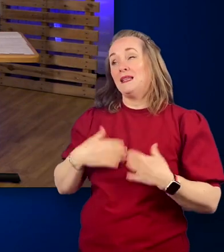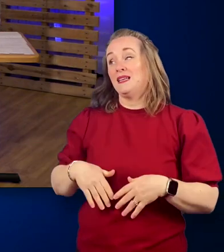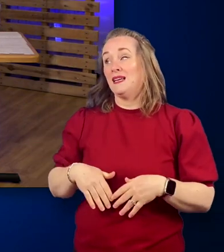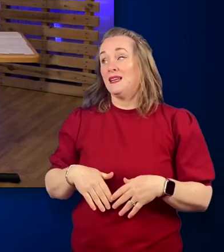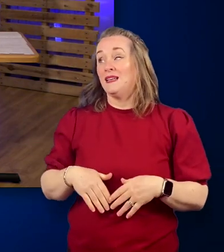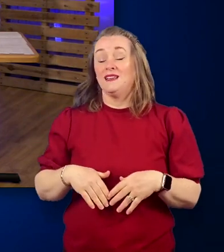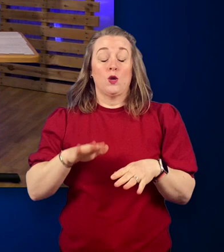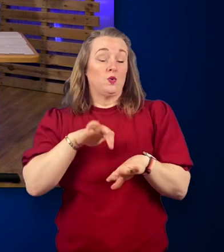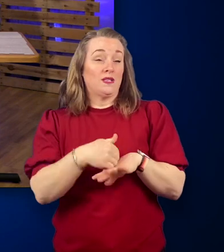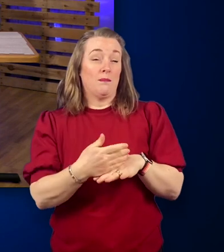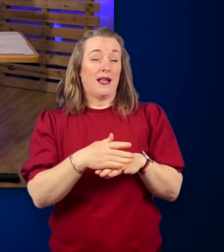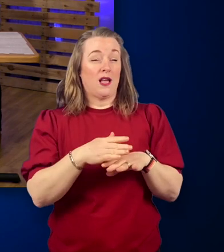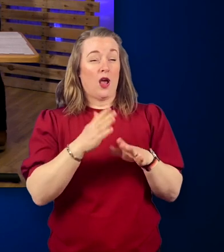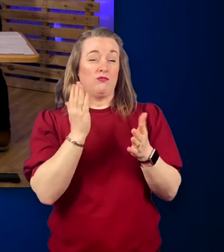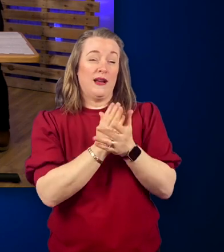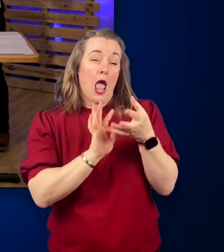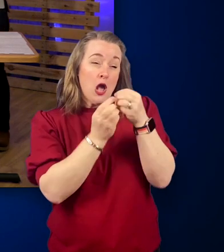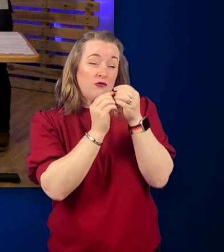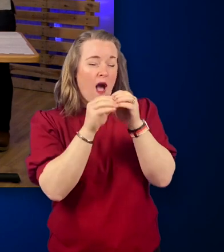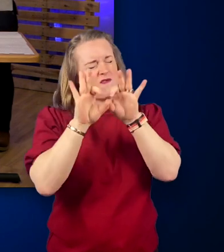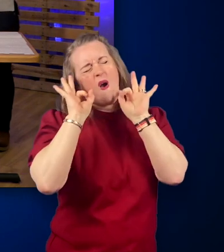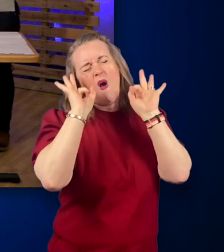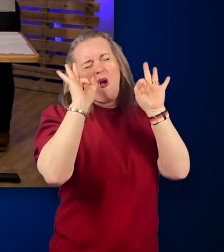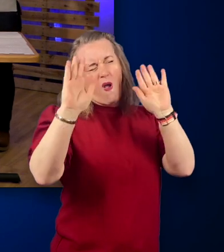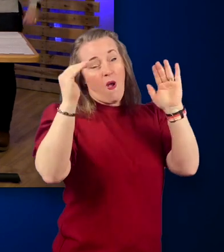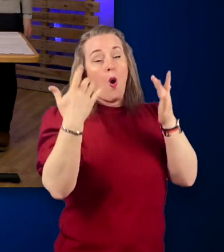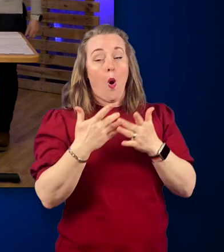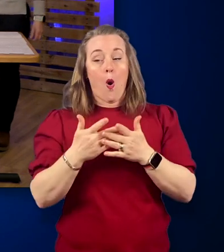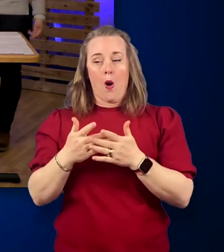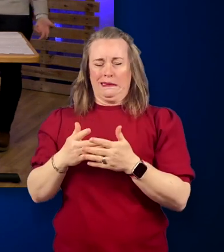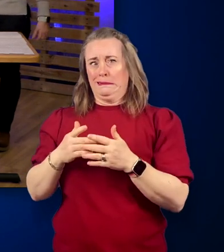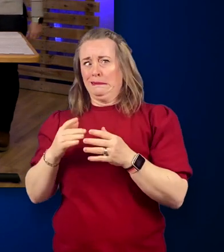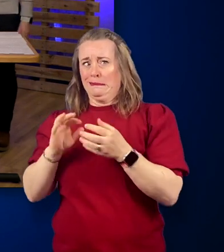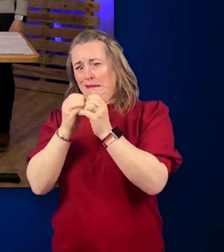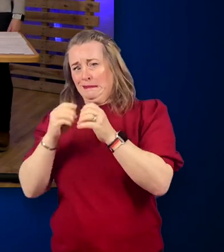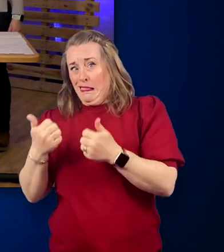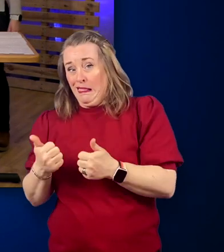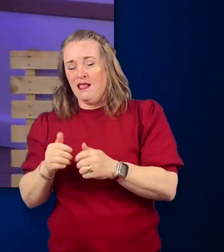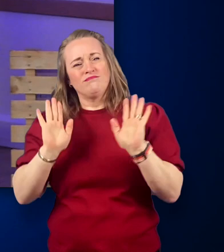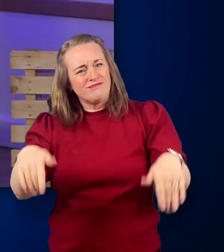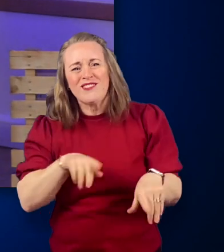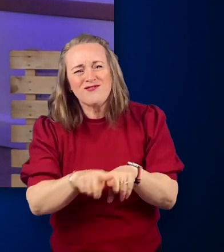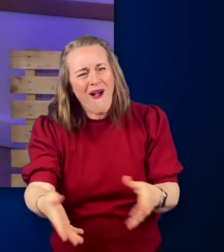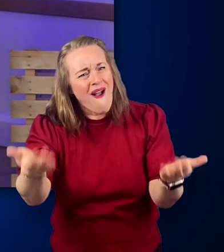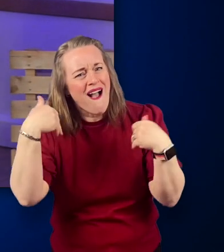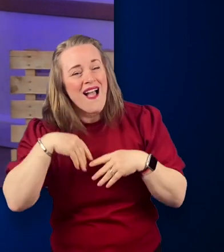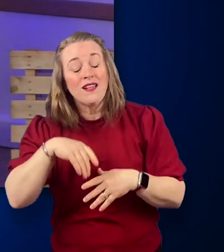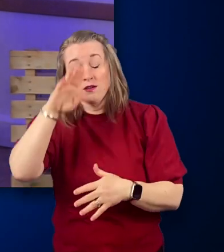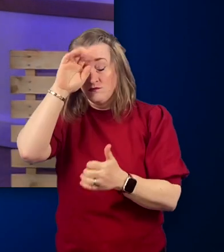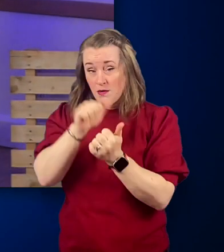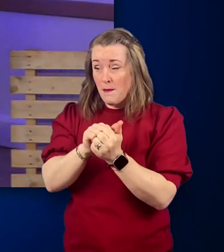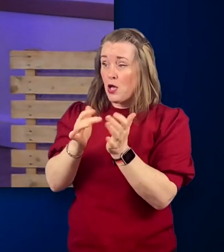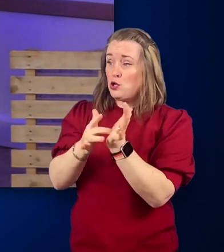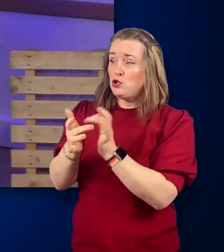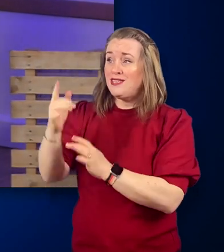bad your crafts are, just have a go, have some fun this Easter, and remember that Jesus came to be a